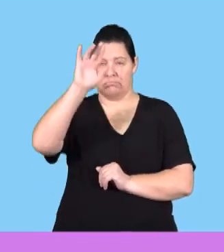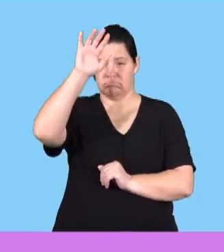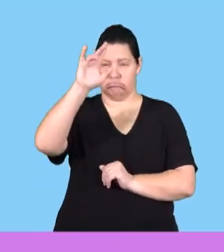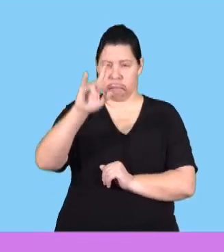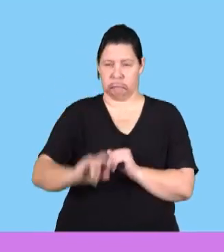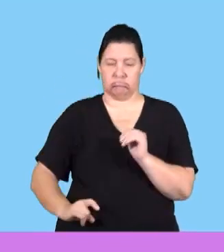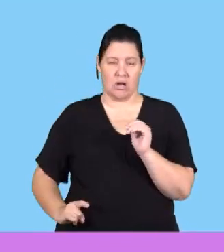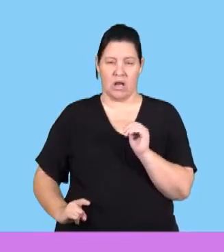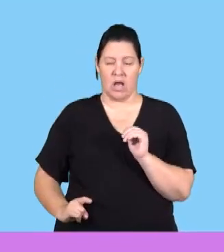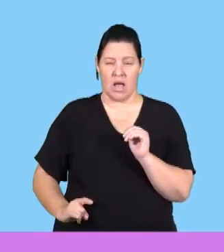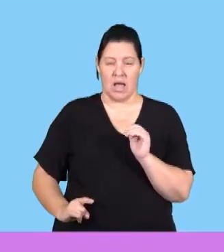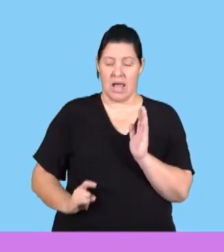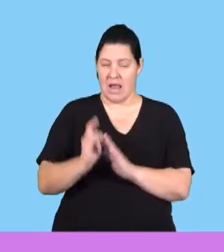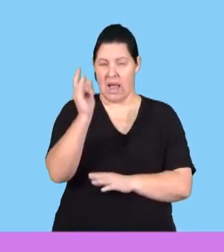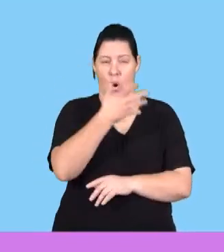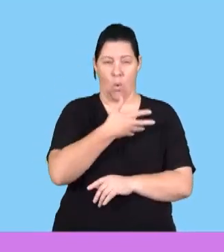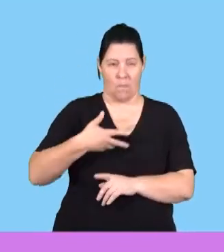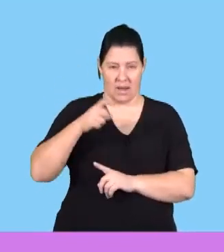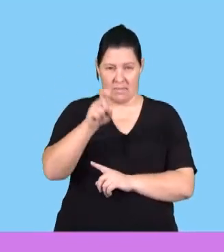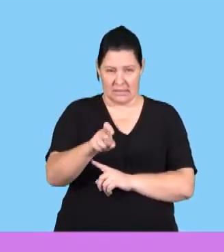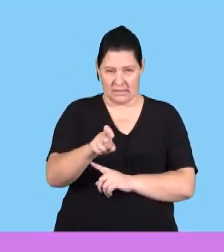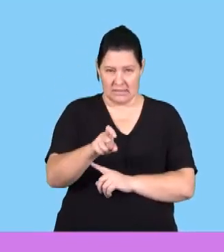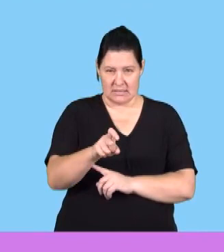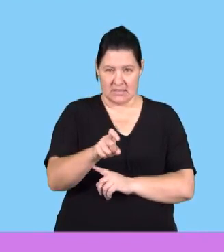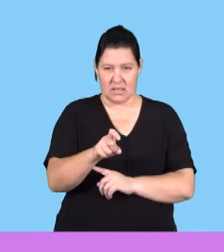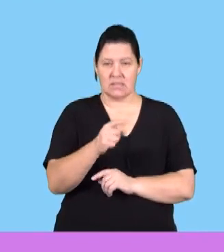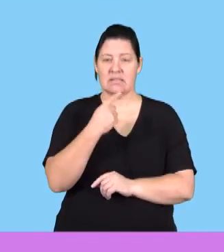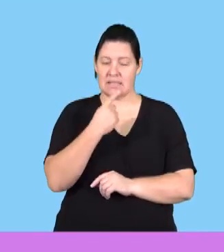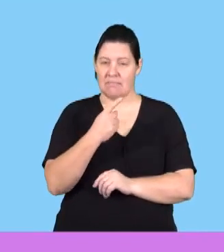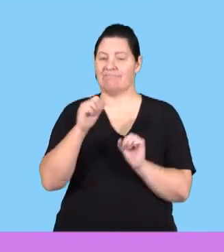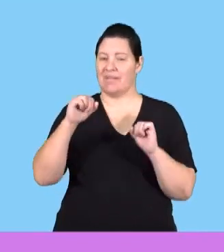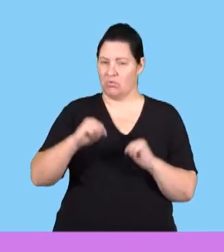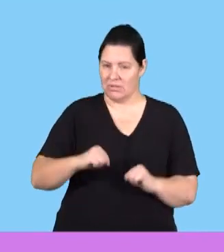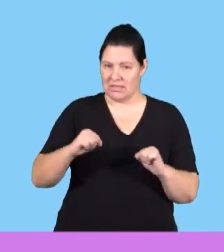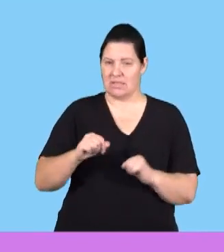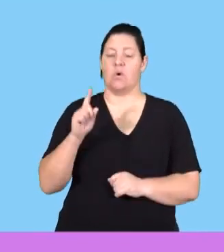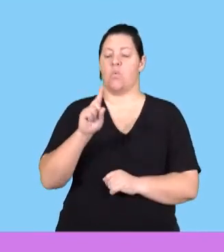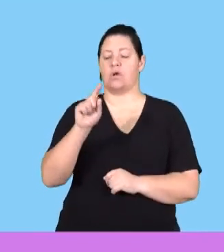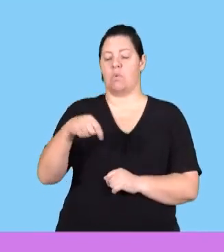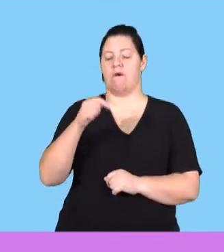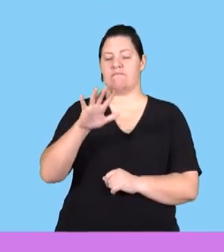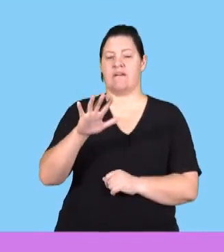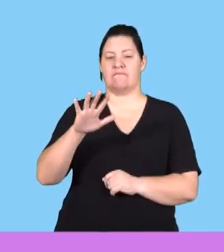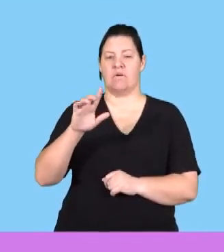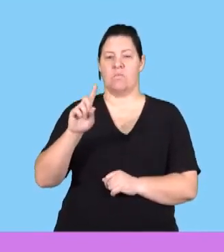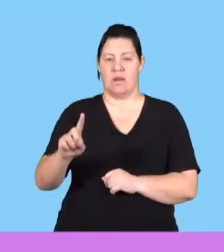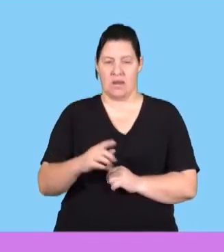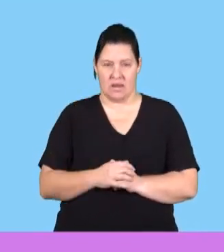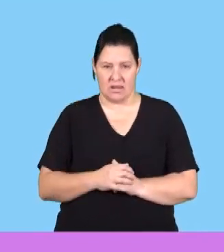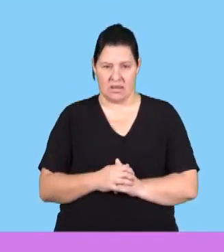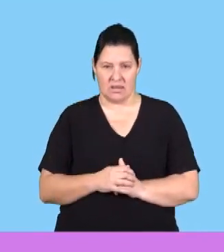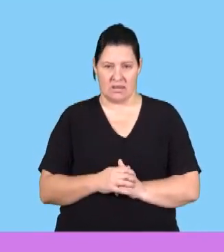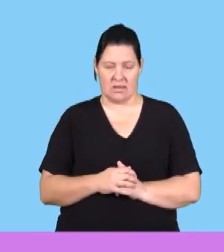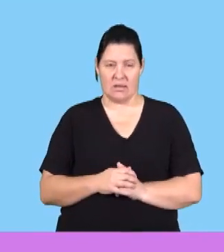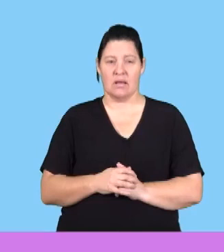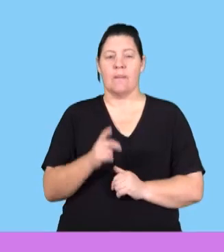at all the heights here, it must be a female. So we agree that it will definitely be 1.15